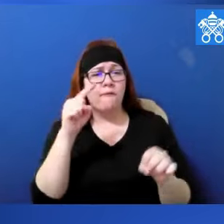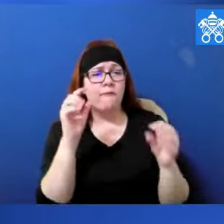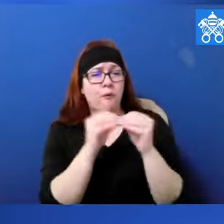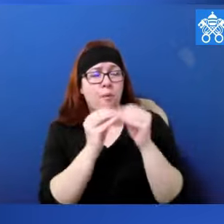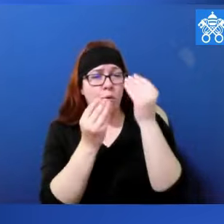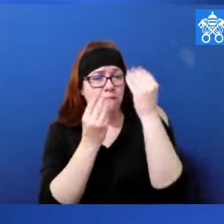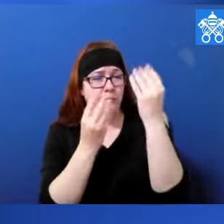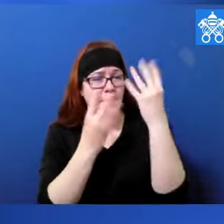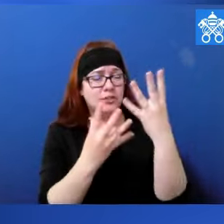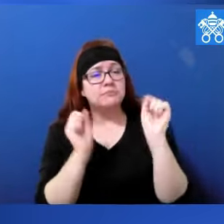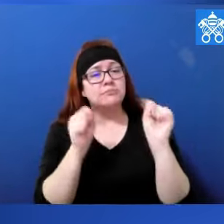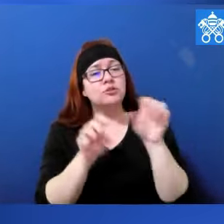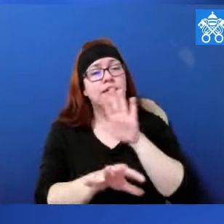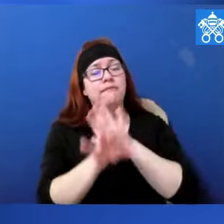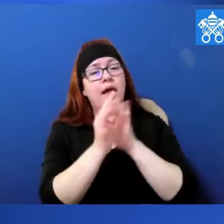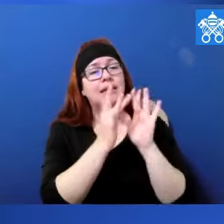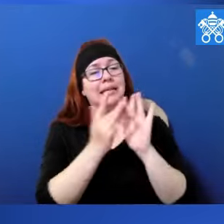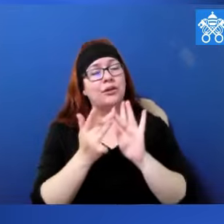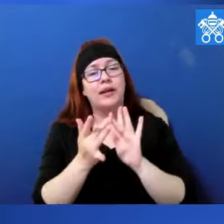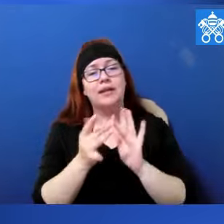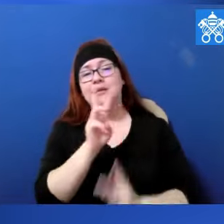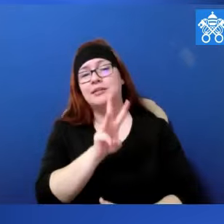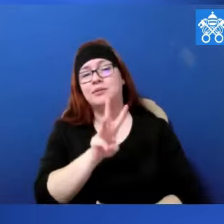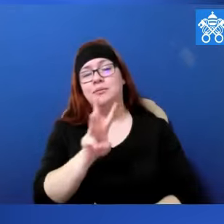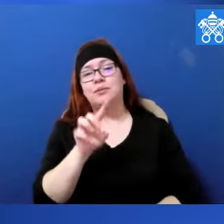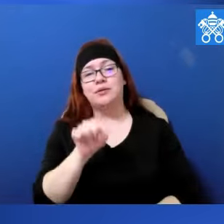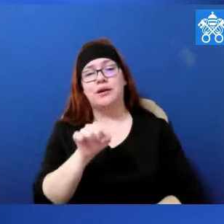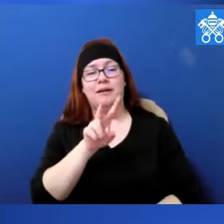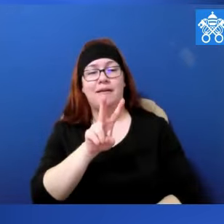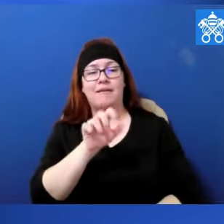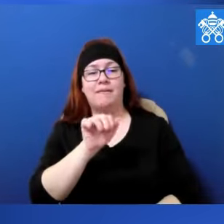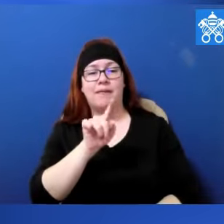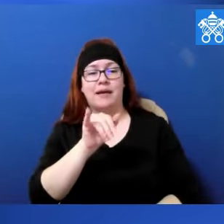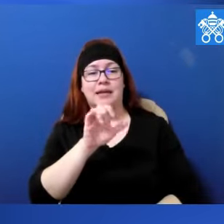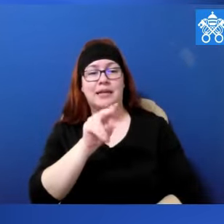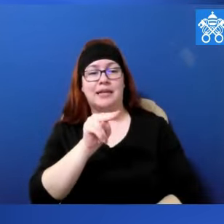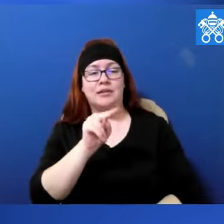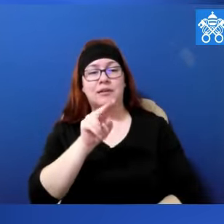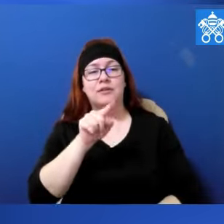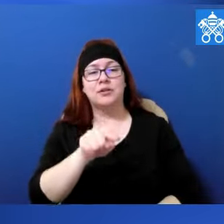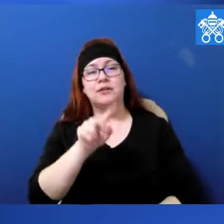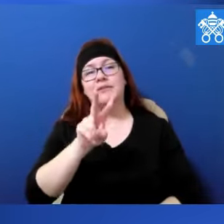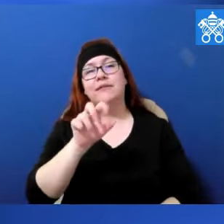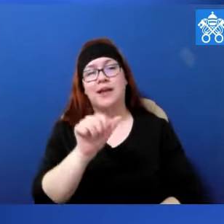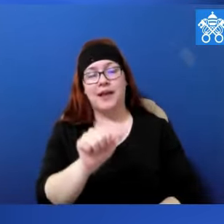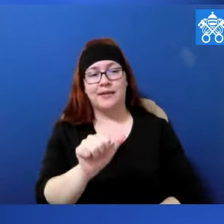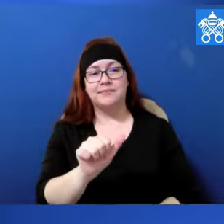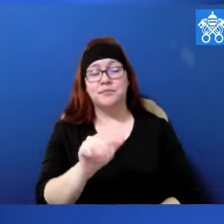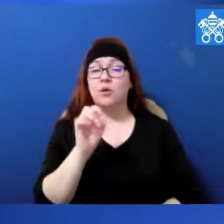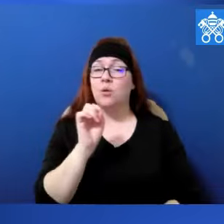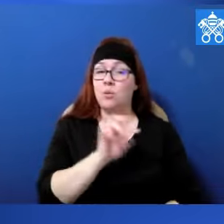the Vatican News website, vaticanmedia.va. You will find news about today's general audience on our